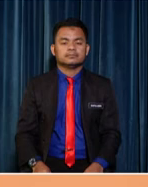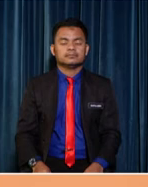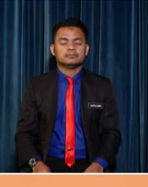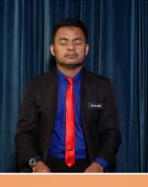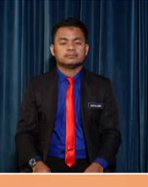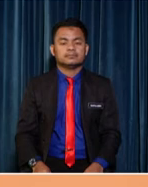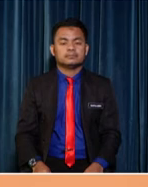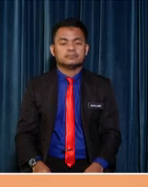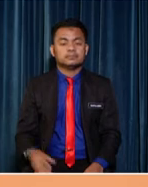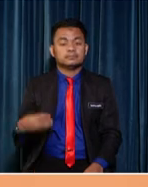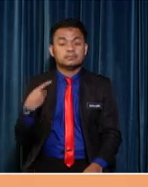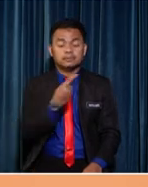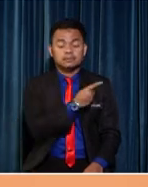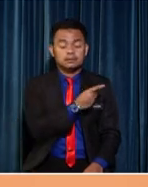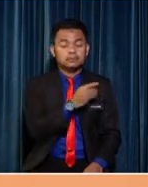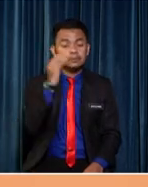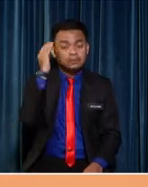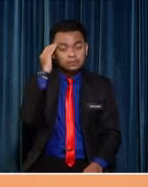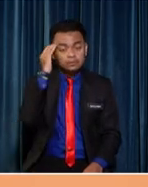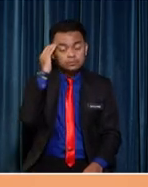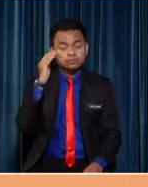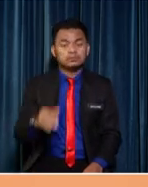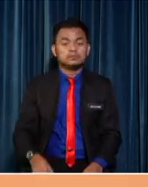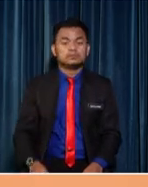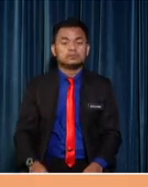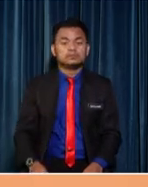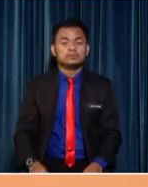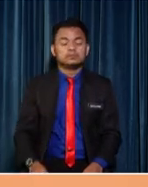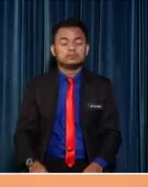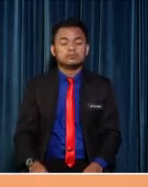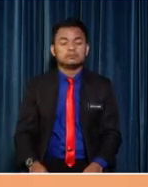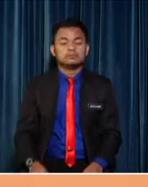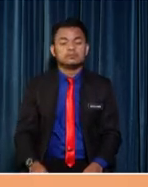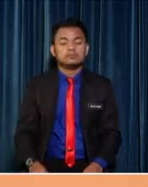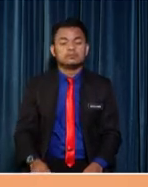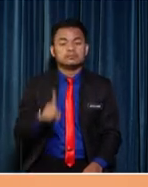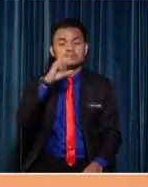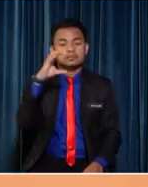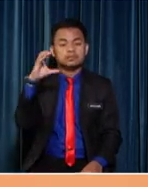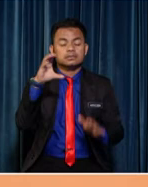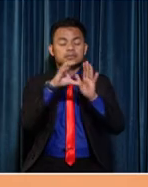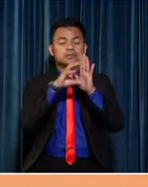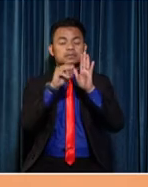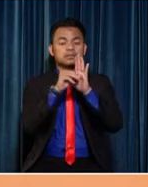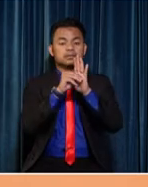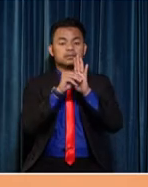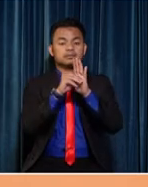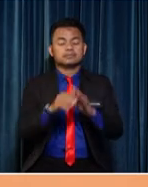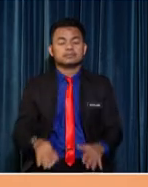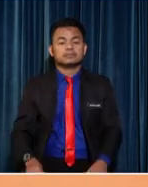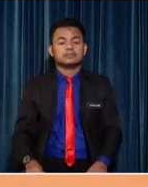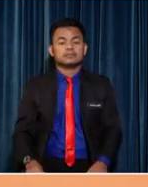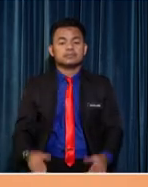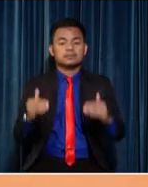We can also say that there are 100 centimeters in 1 meter.